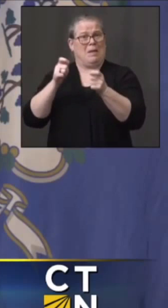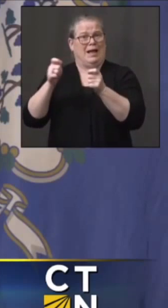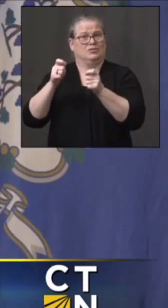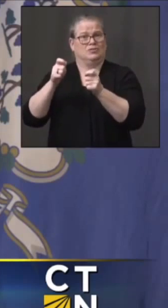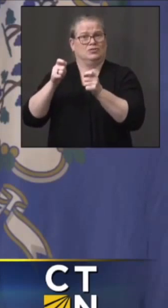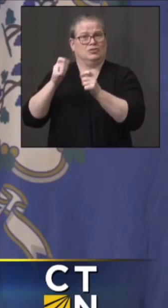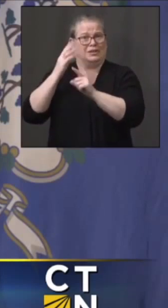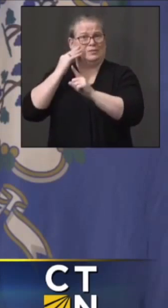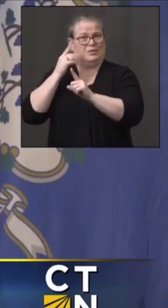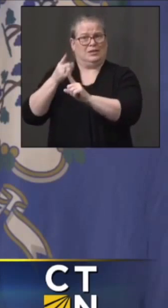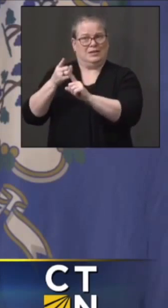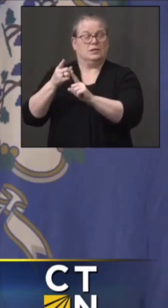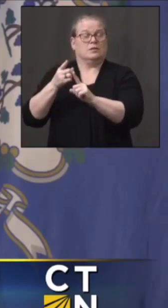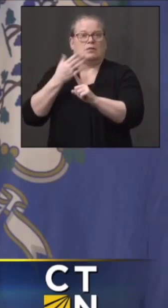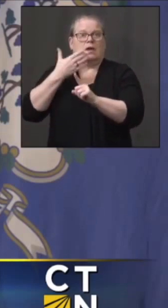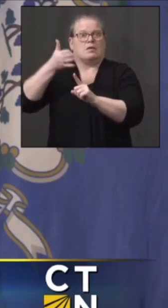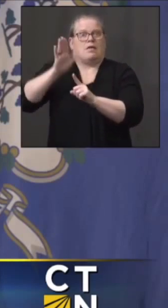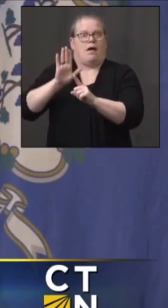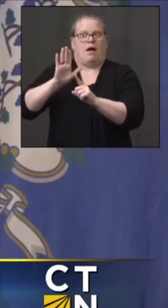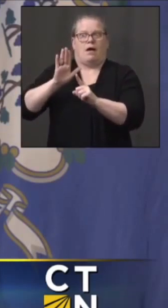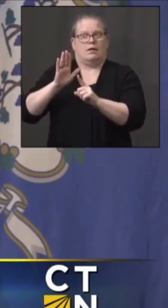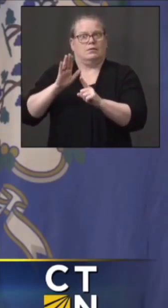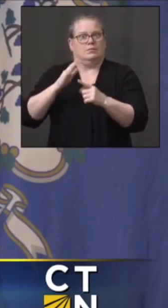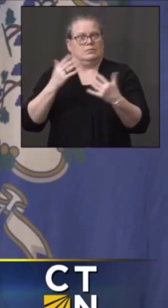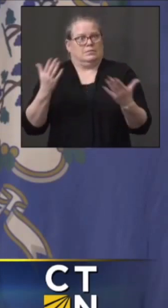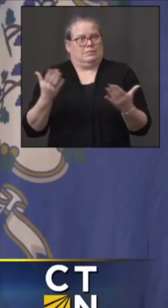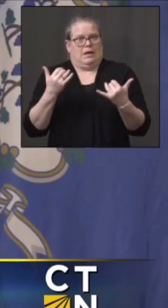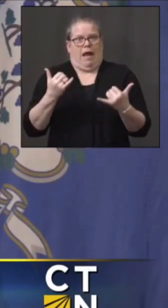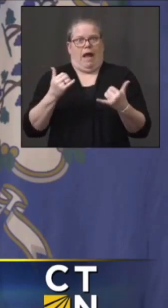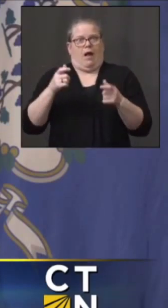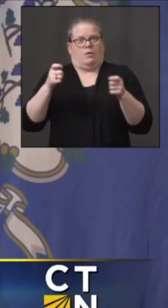us. It's going to be tough, and we're going to do it, and we're going to do it